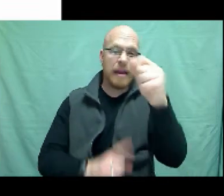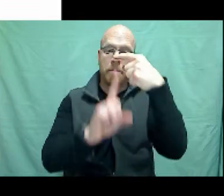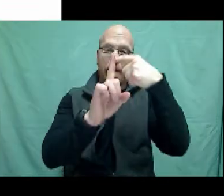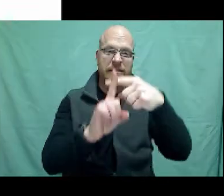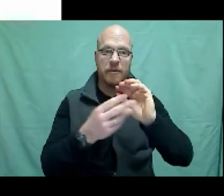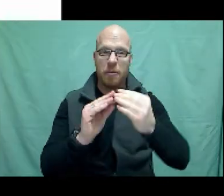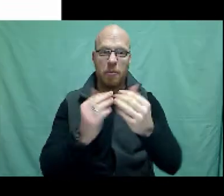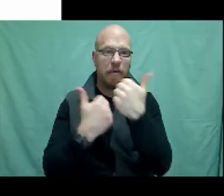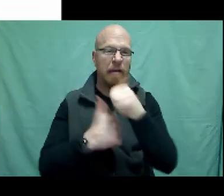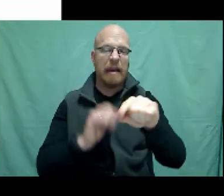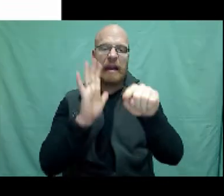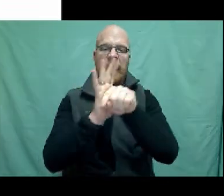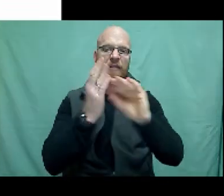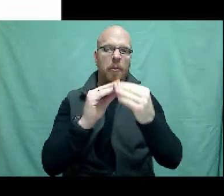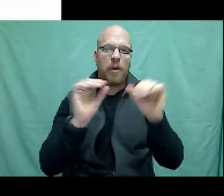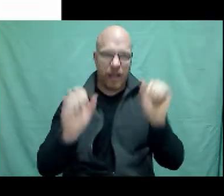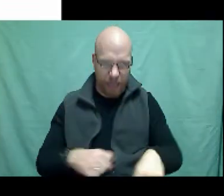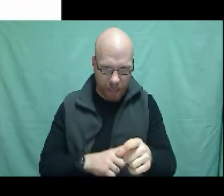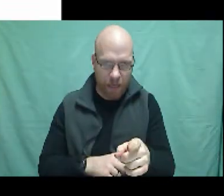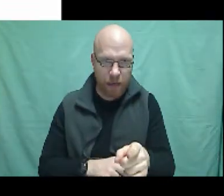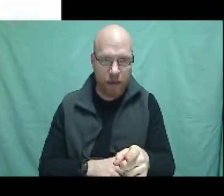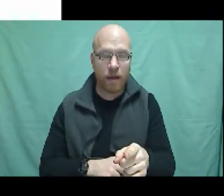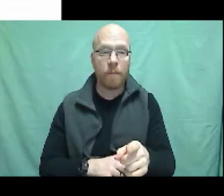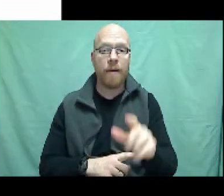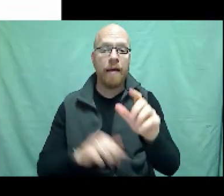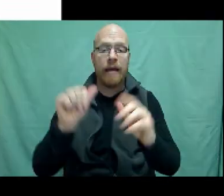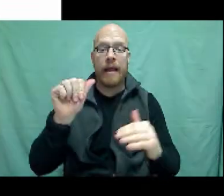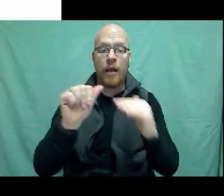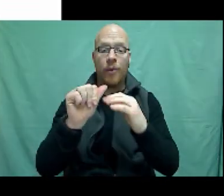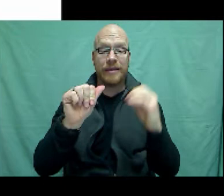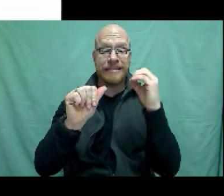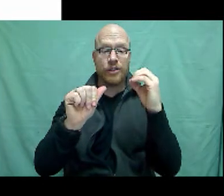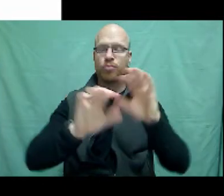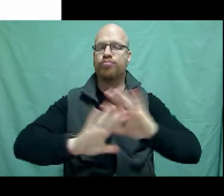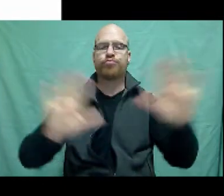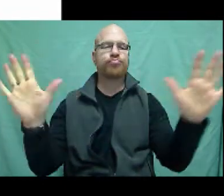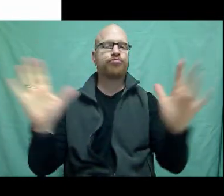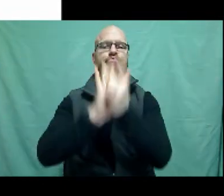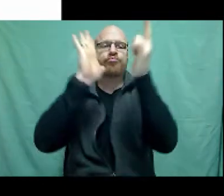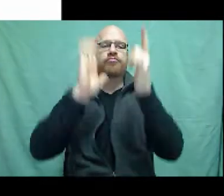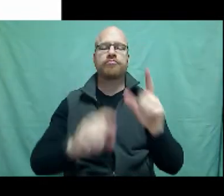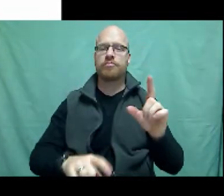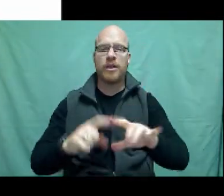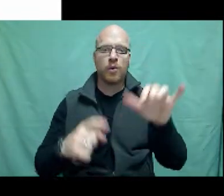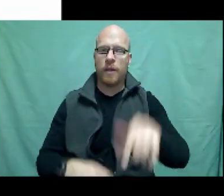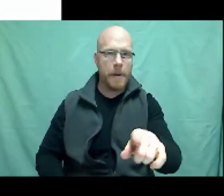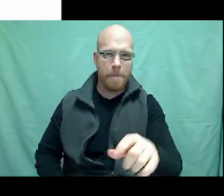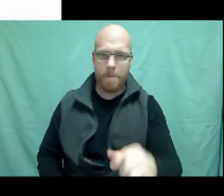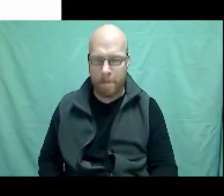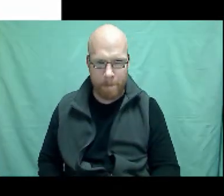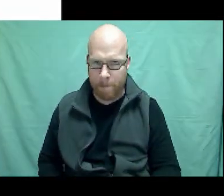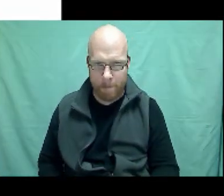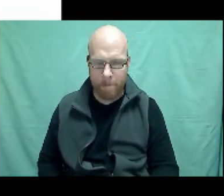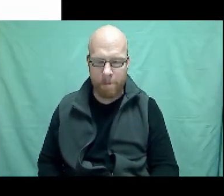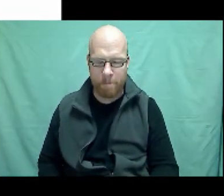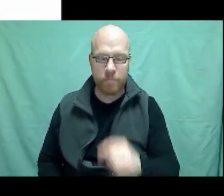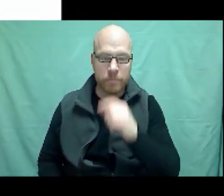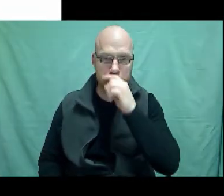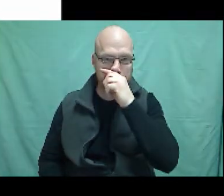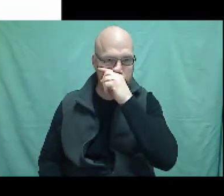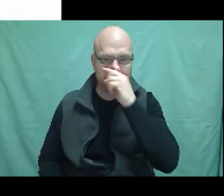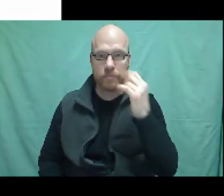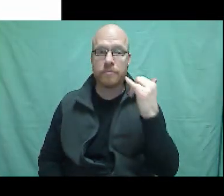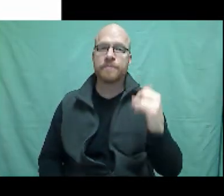Okay, any positive number, any negative number can be raised to zero power, but 0 cannot be raised to zero power.